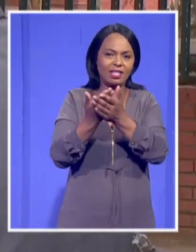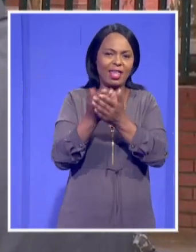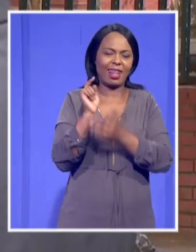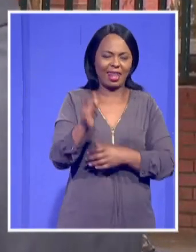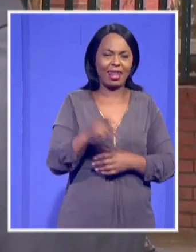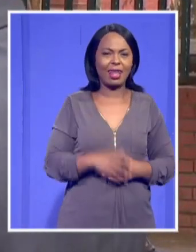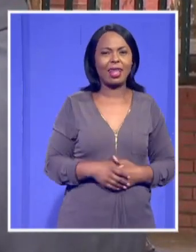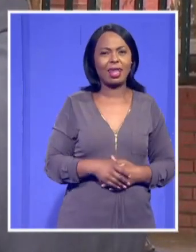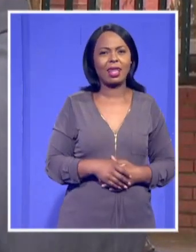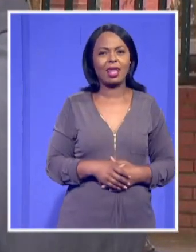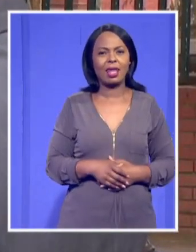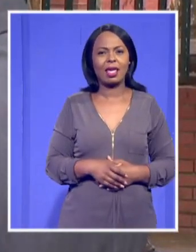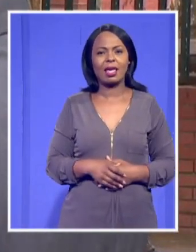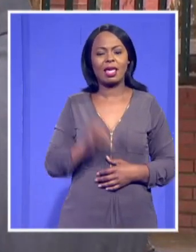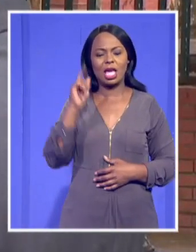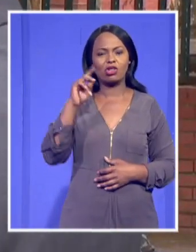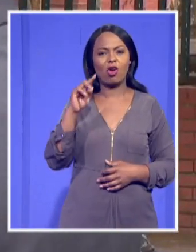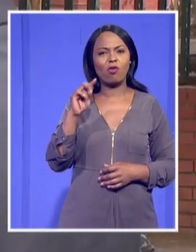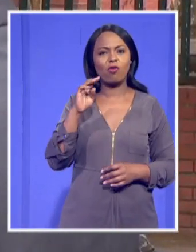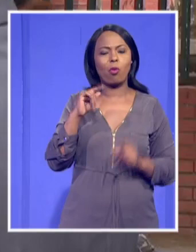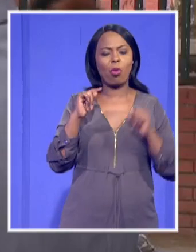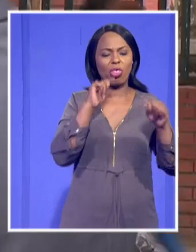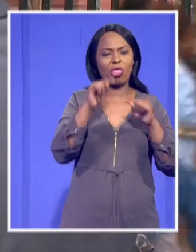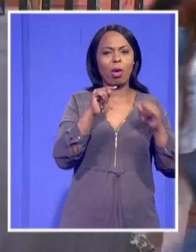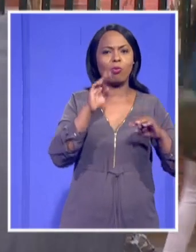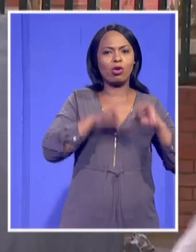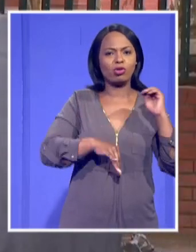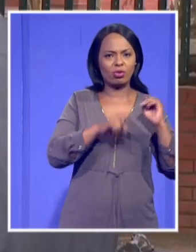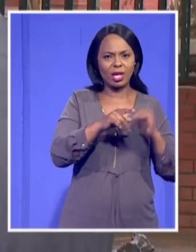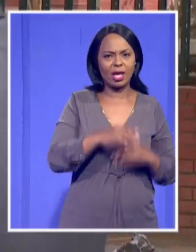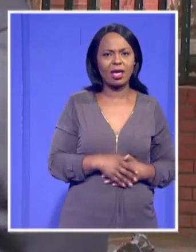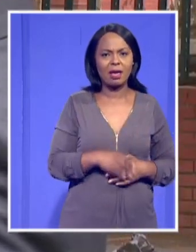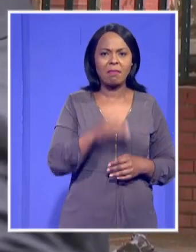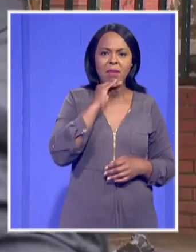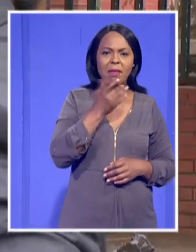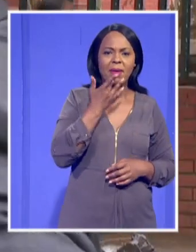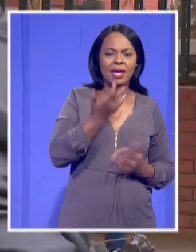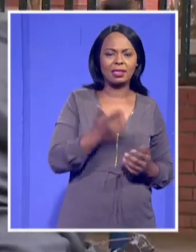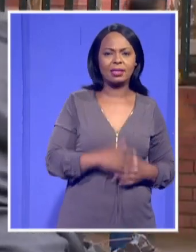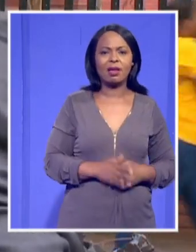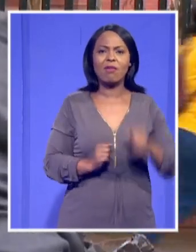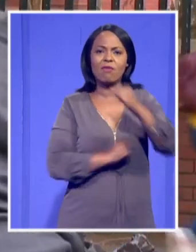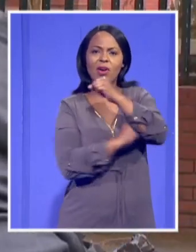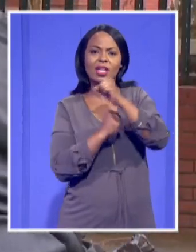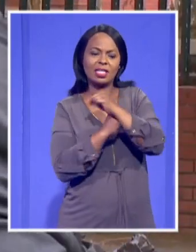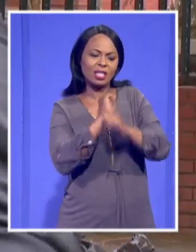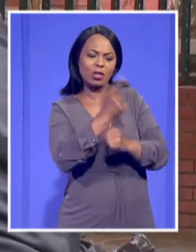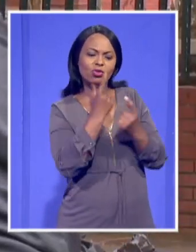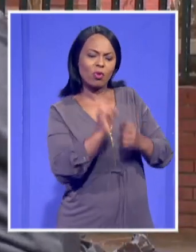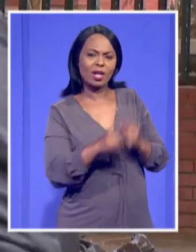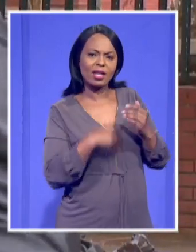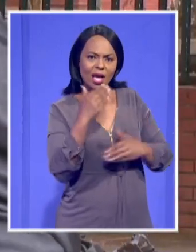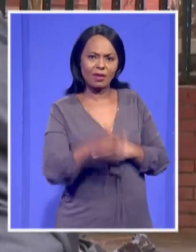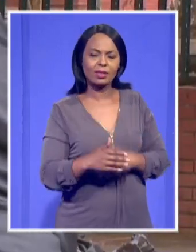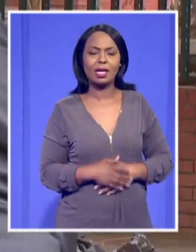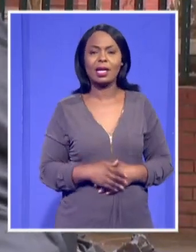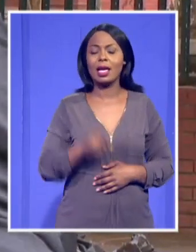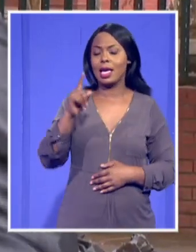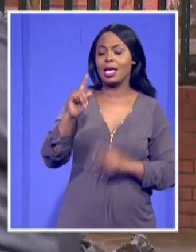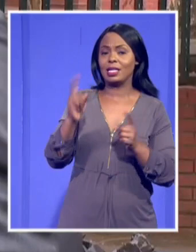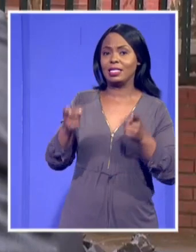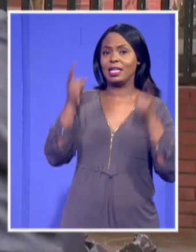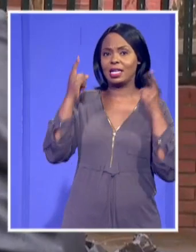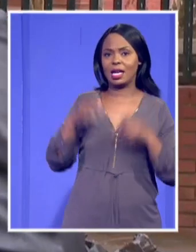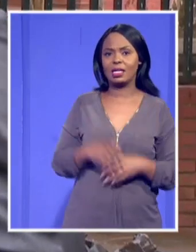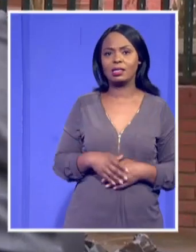the lead prosecutor in this particular matter is biased, where to then for the foundation? I think it would be very dangerous to